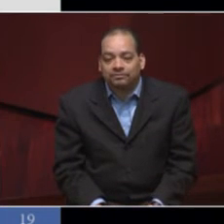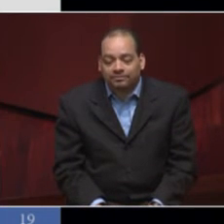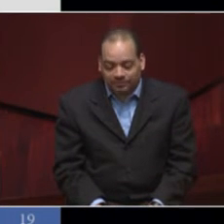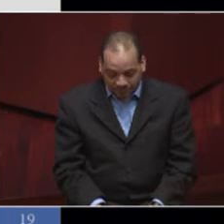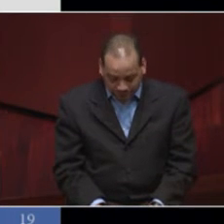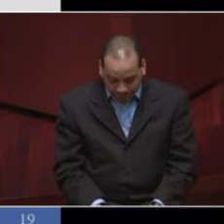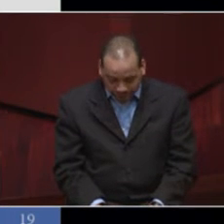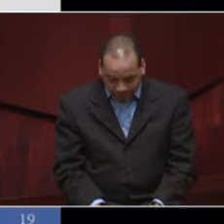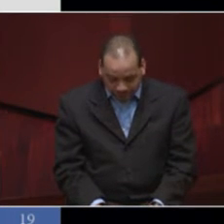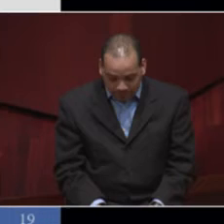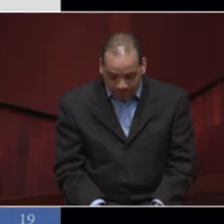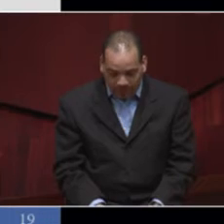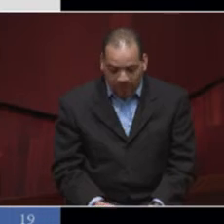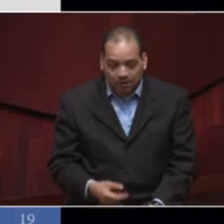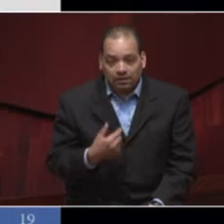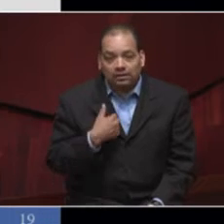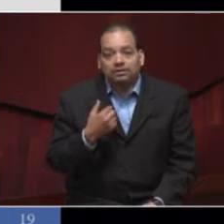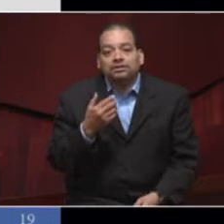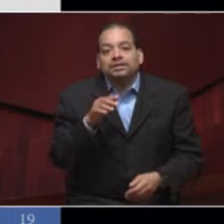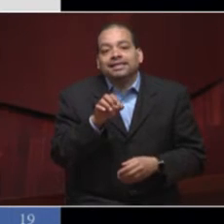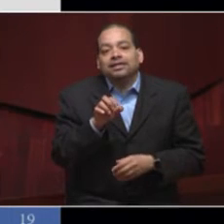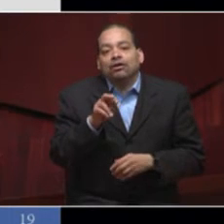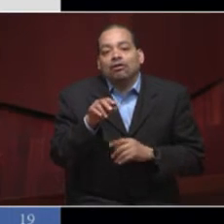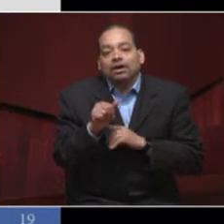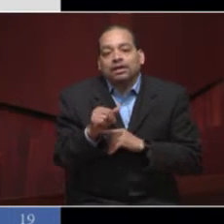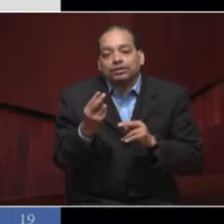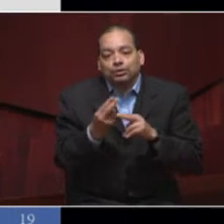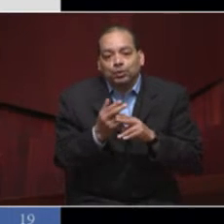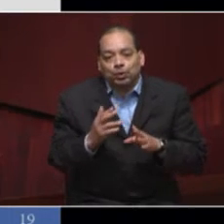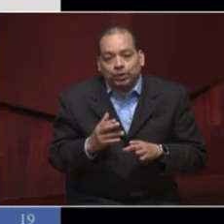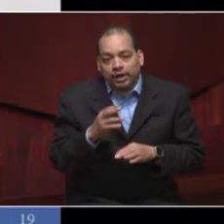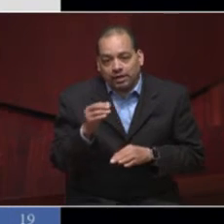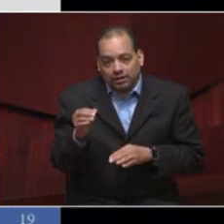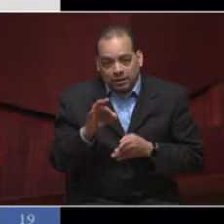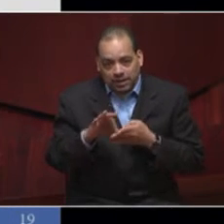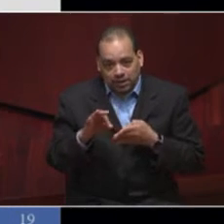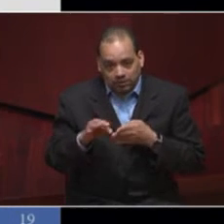As an ERA user and account manager myself, I know